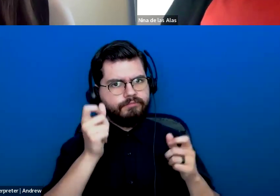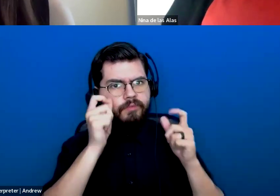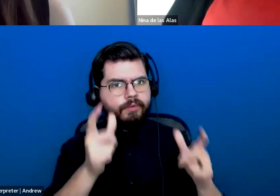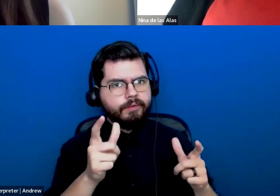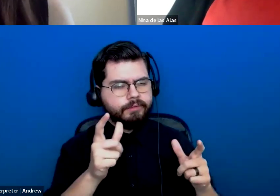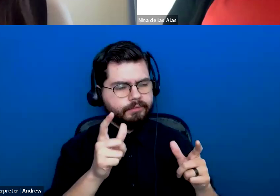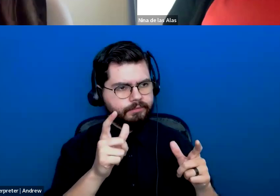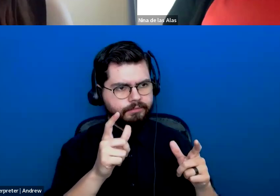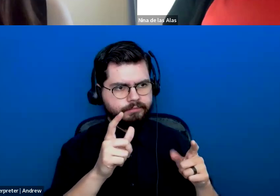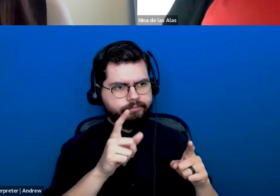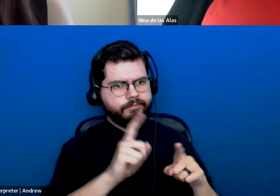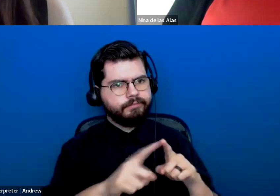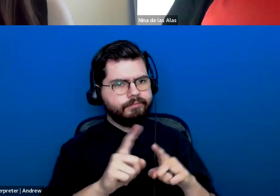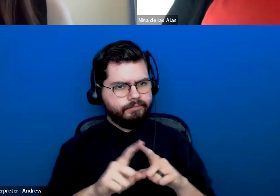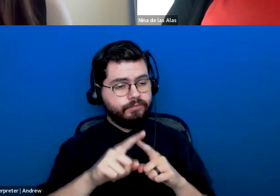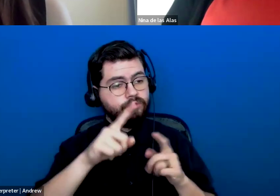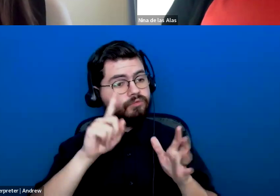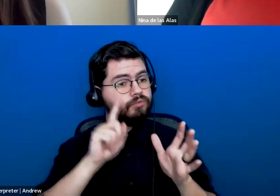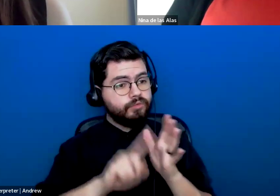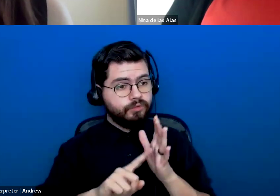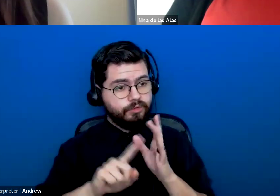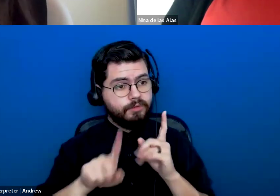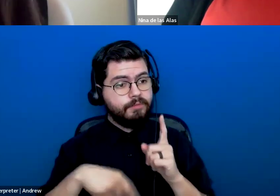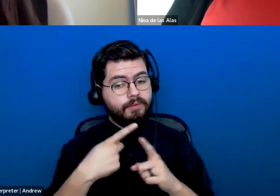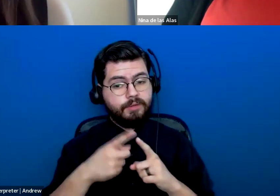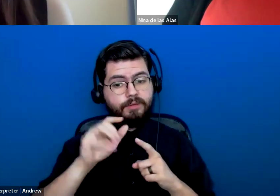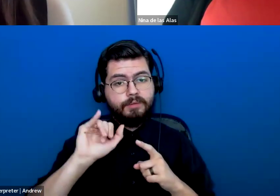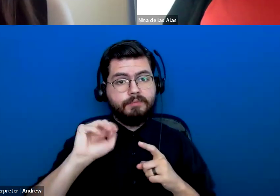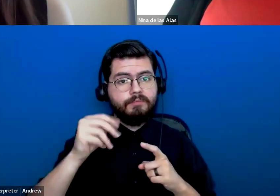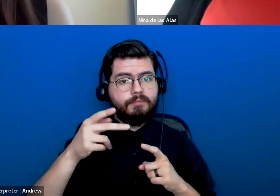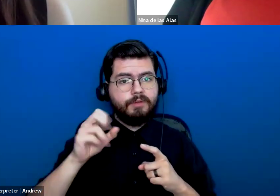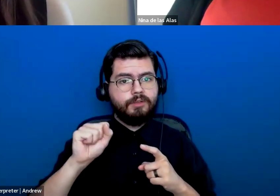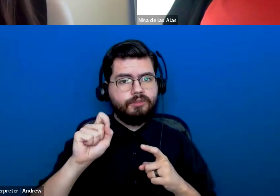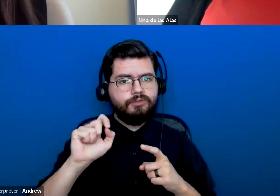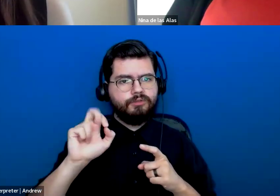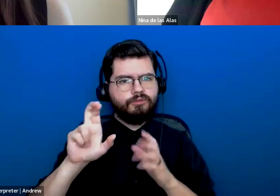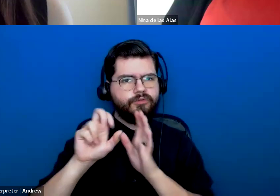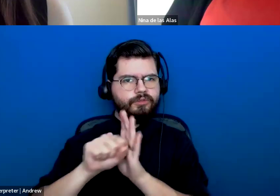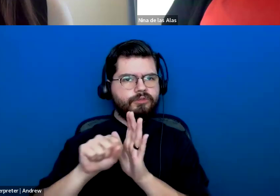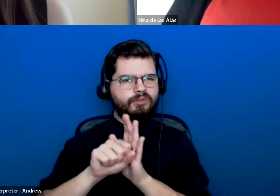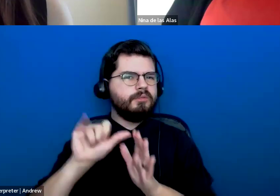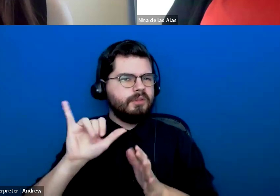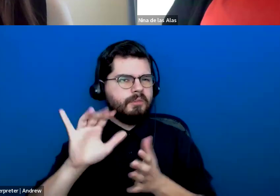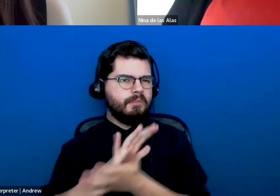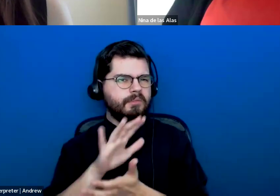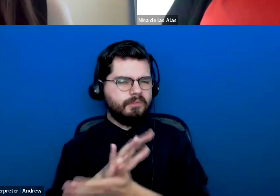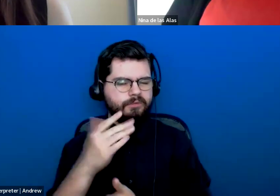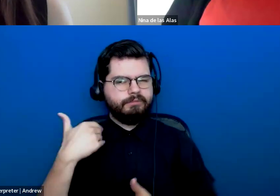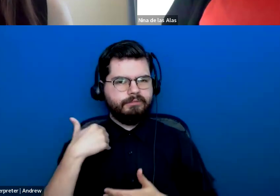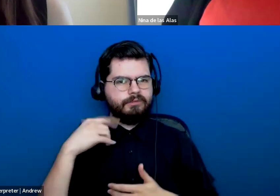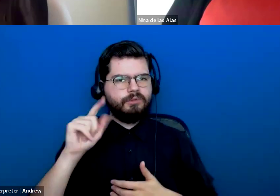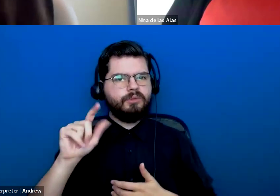did in imposter syndrome, that 2024 paper. Are there any other surprises besides the first